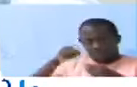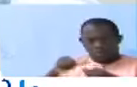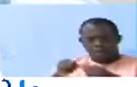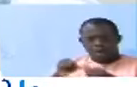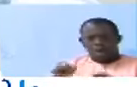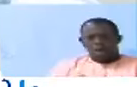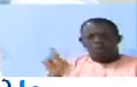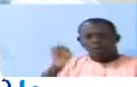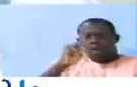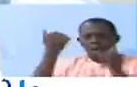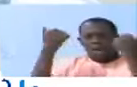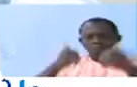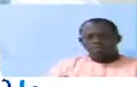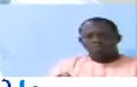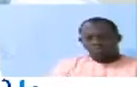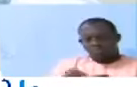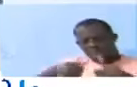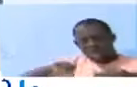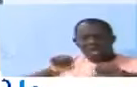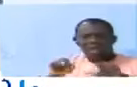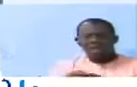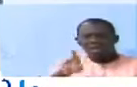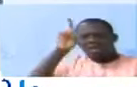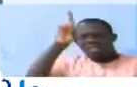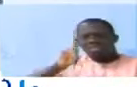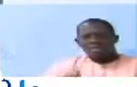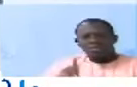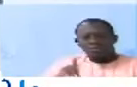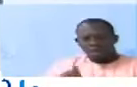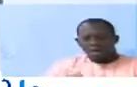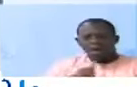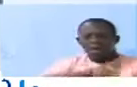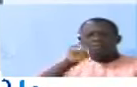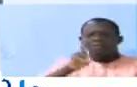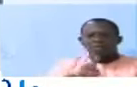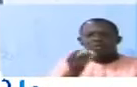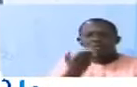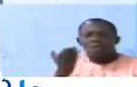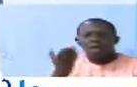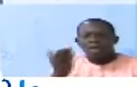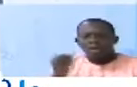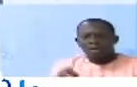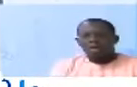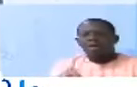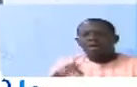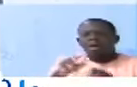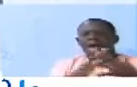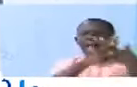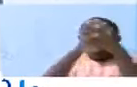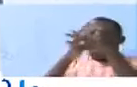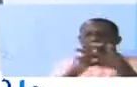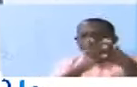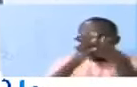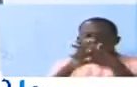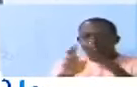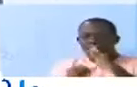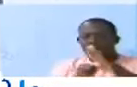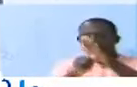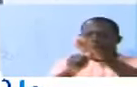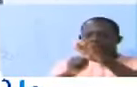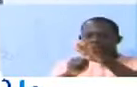1995 la bangwato kono munen keta around the US embassy American embassy la ambassador la Cordoba la